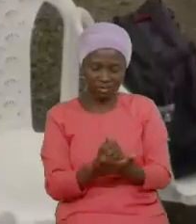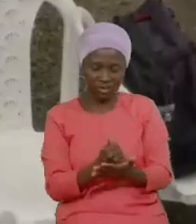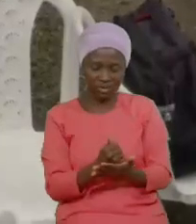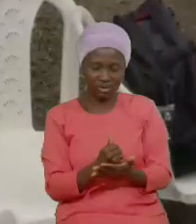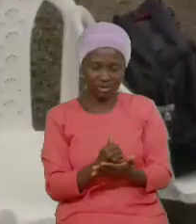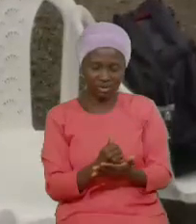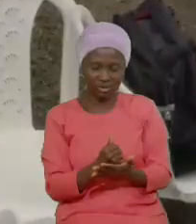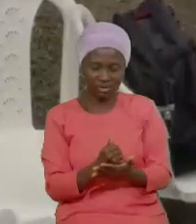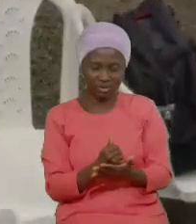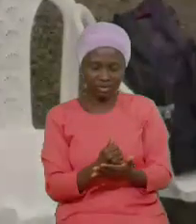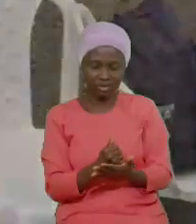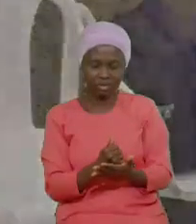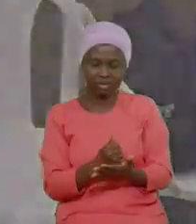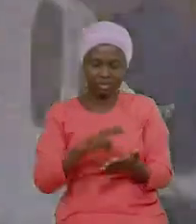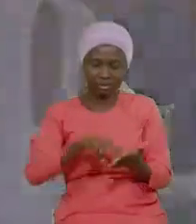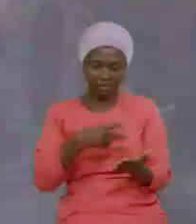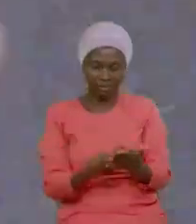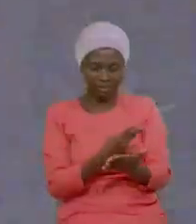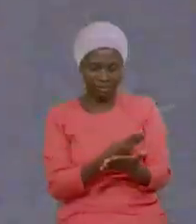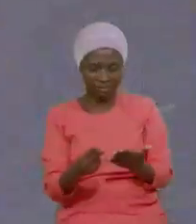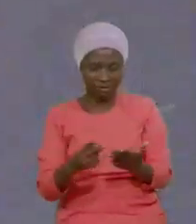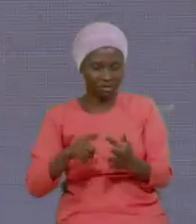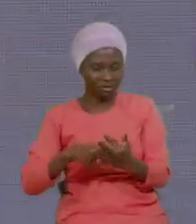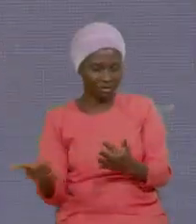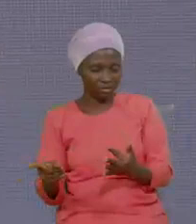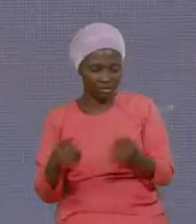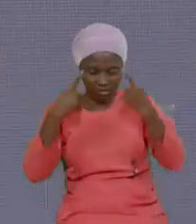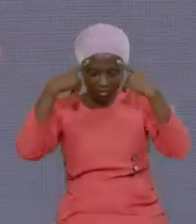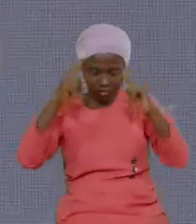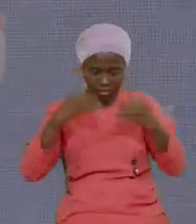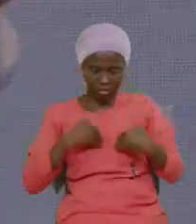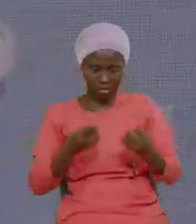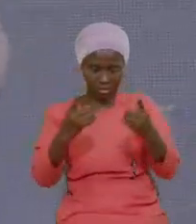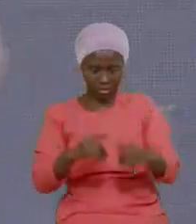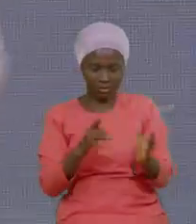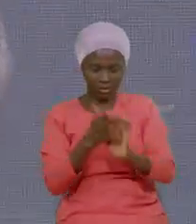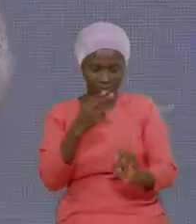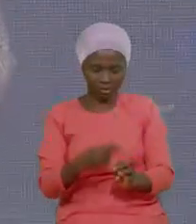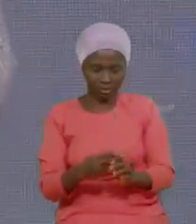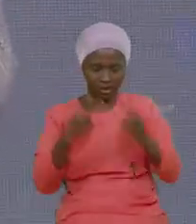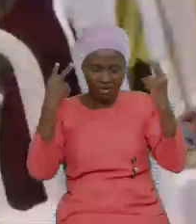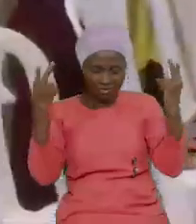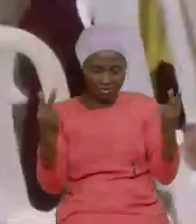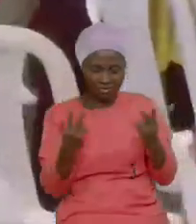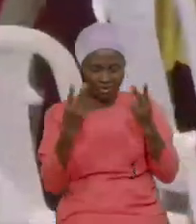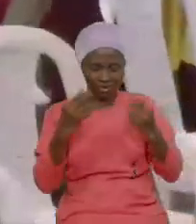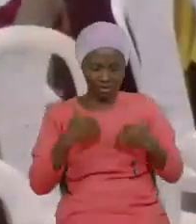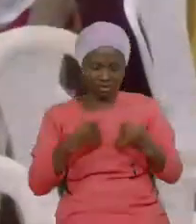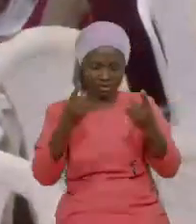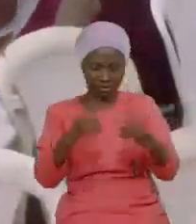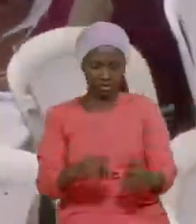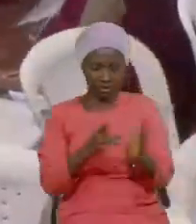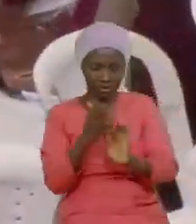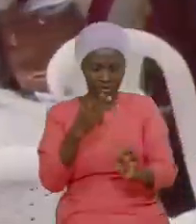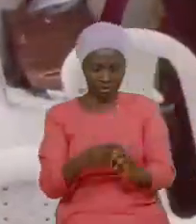Defeat is gone. Success has come. Victory has come. Lord,